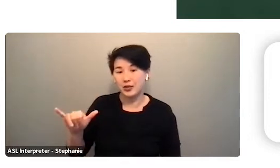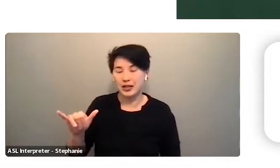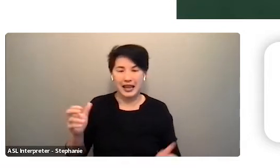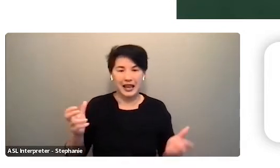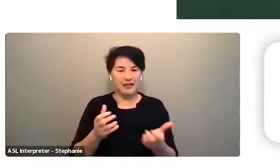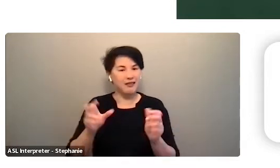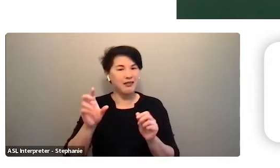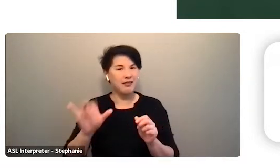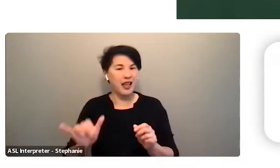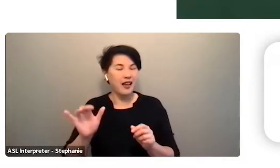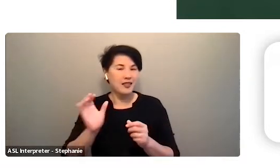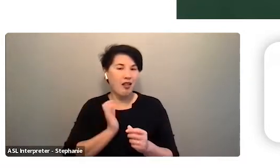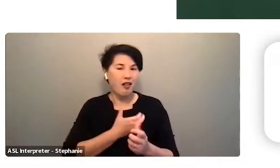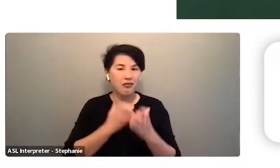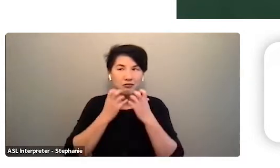done.